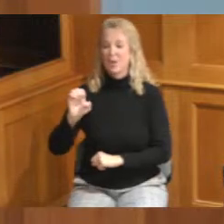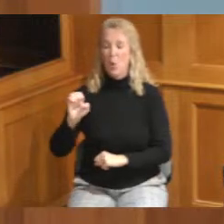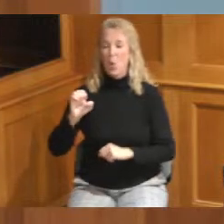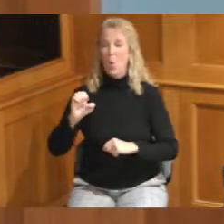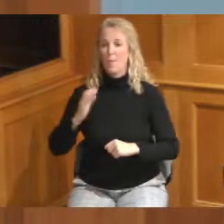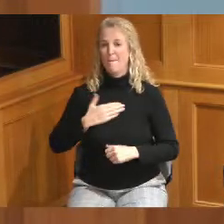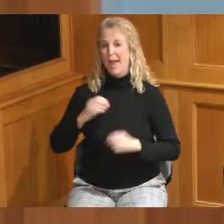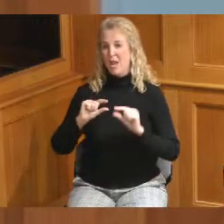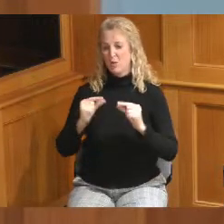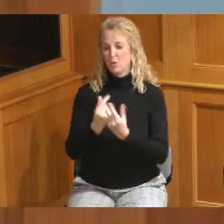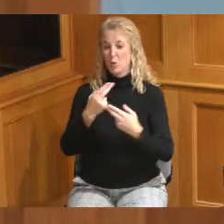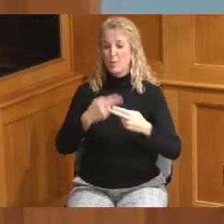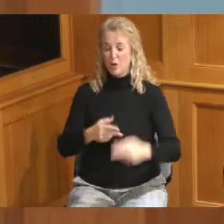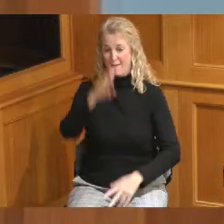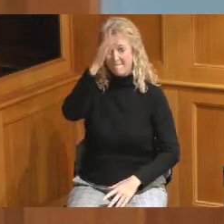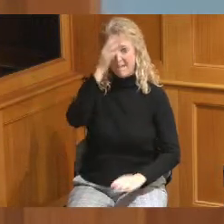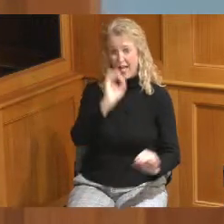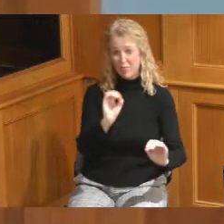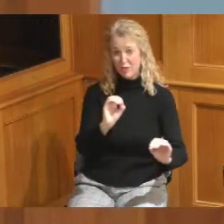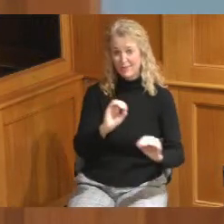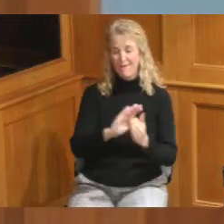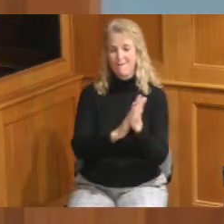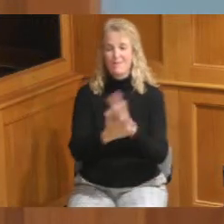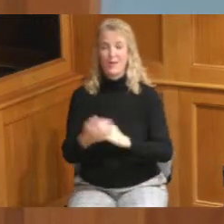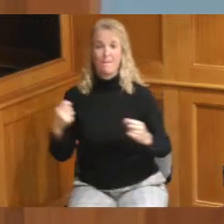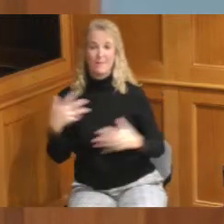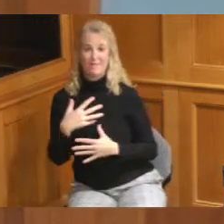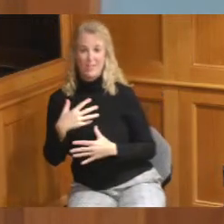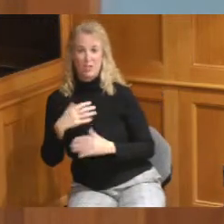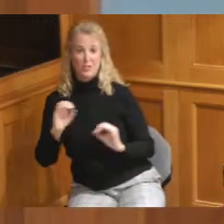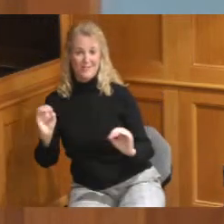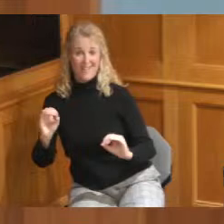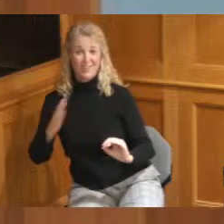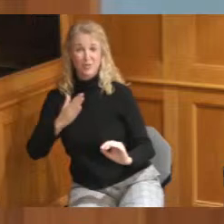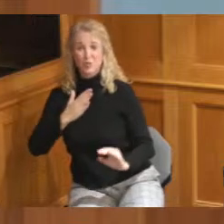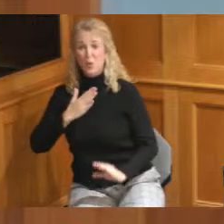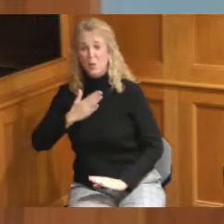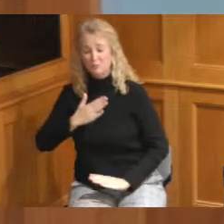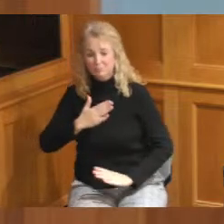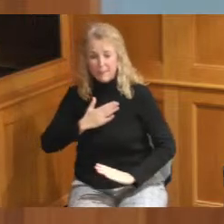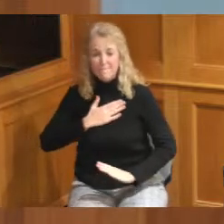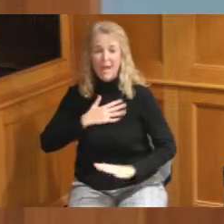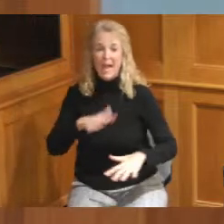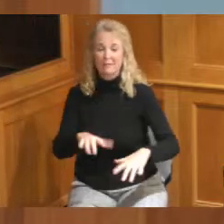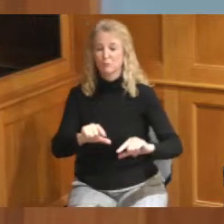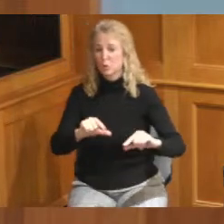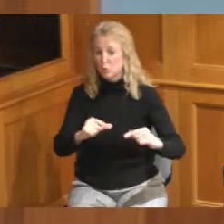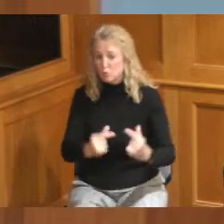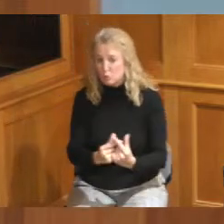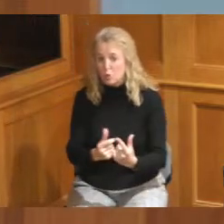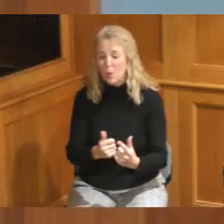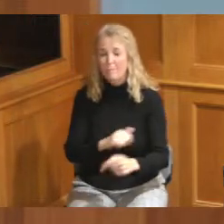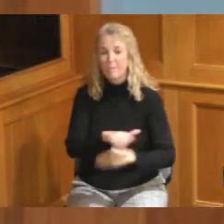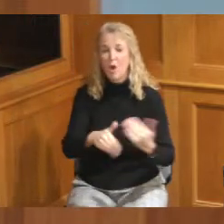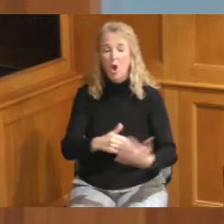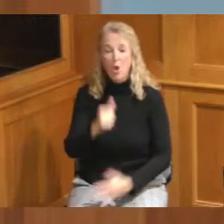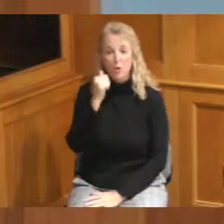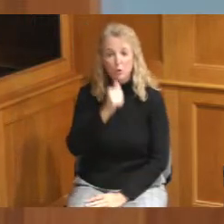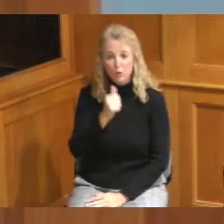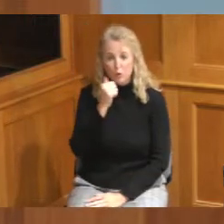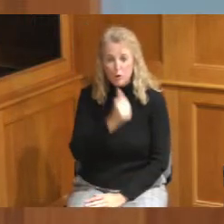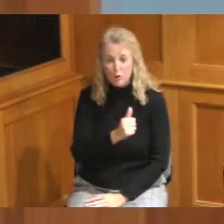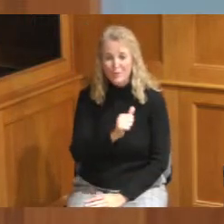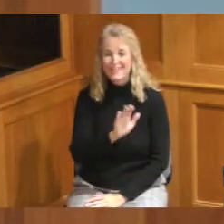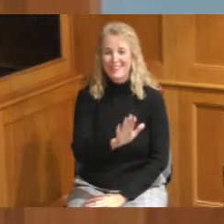We focus on fatherless girls specifically. So whether their father has passed away, walked away, is in jail, or emotionally